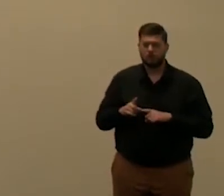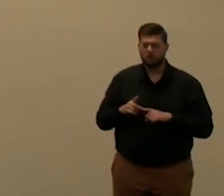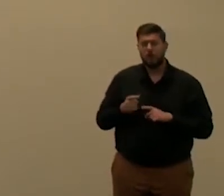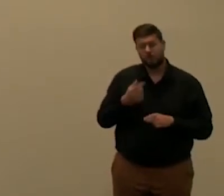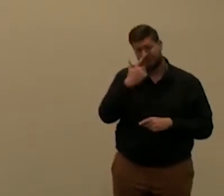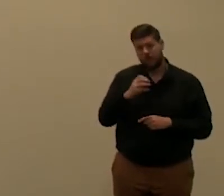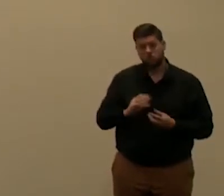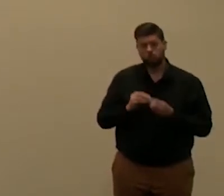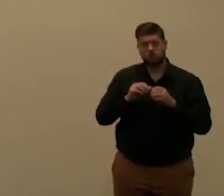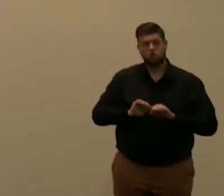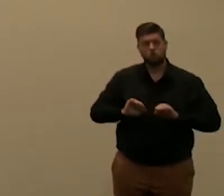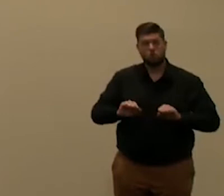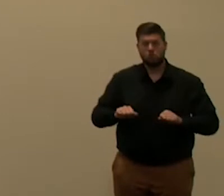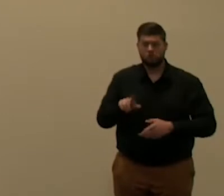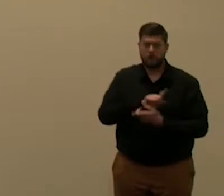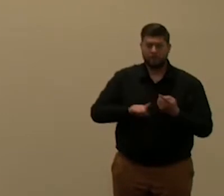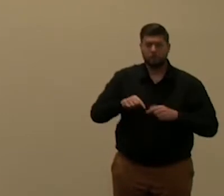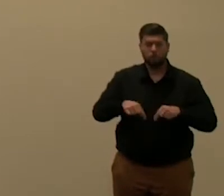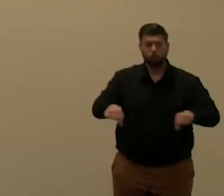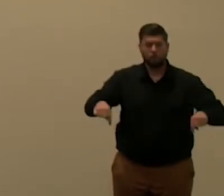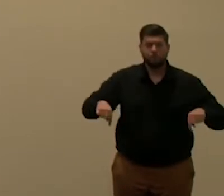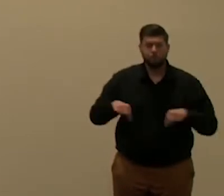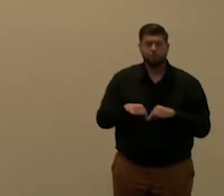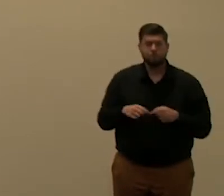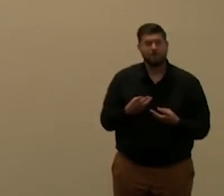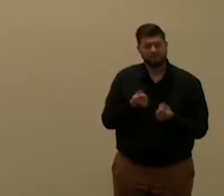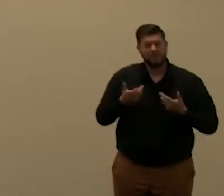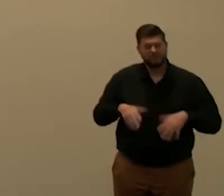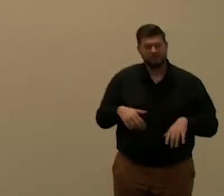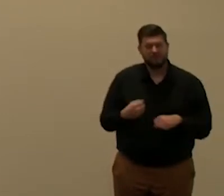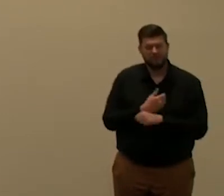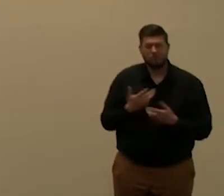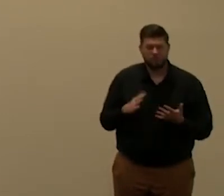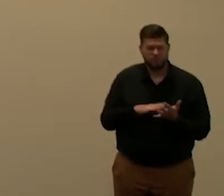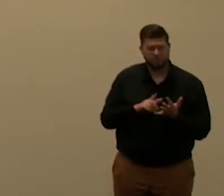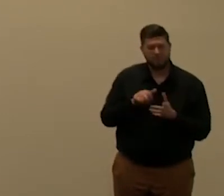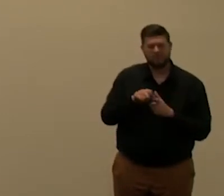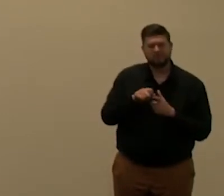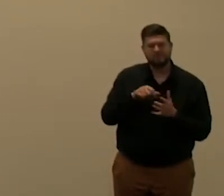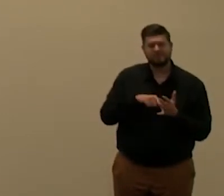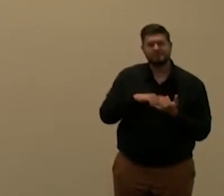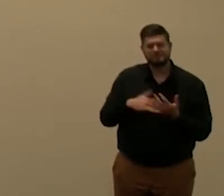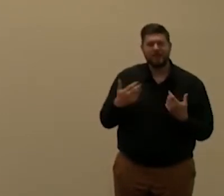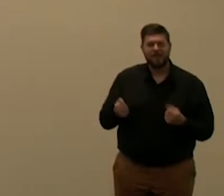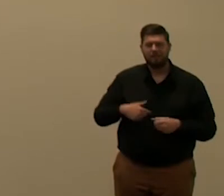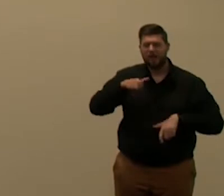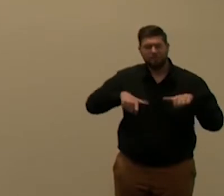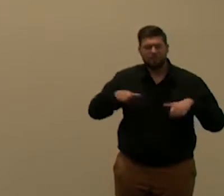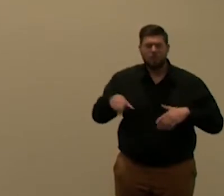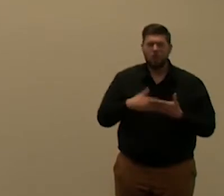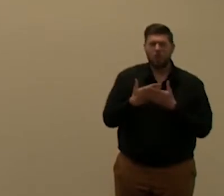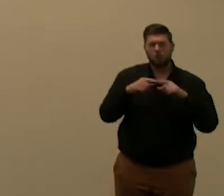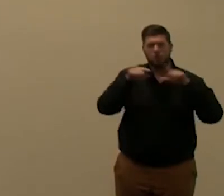room. I know we've all... a lot of people have done that with the Muppets, where you have those people on the wall or in a Star